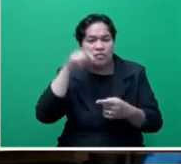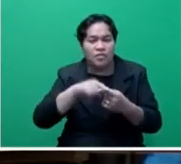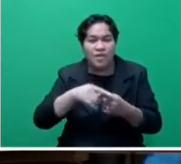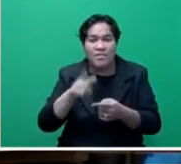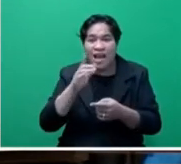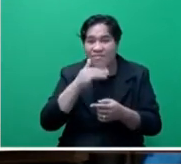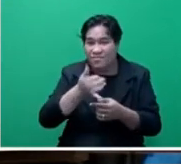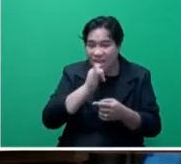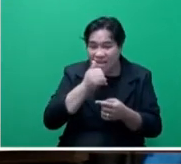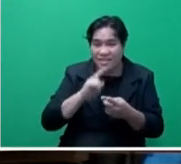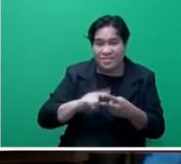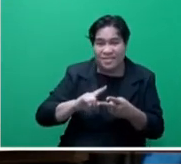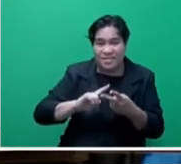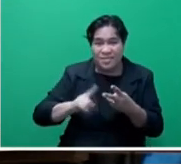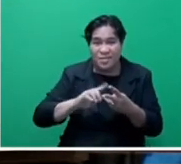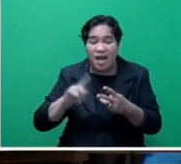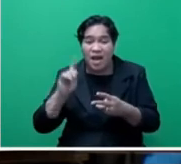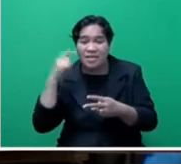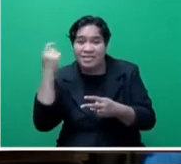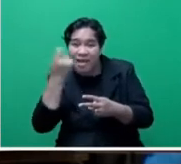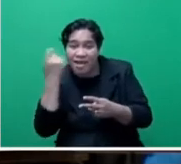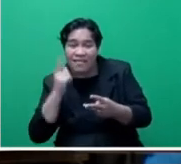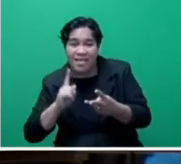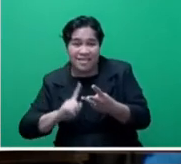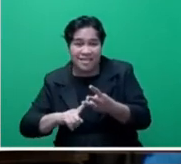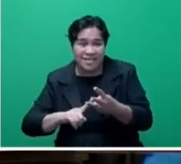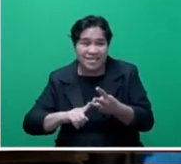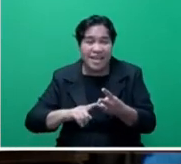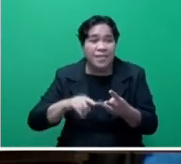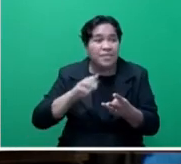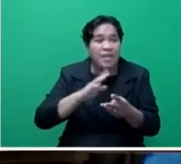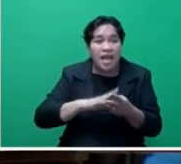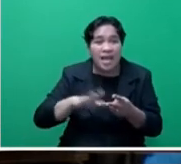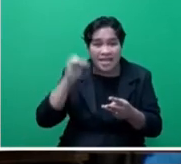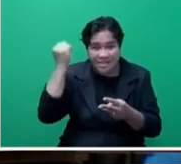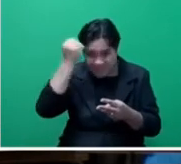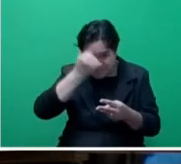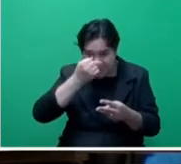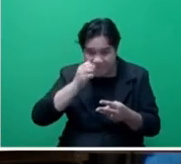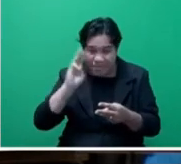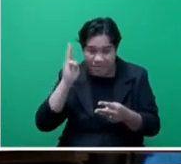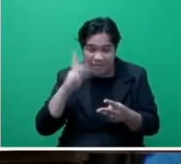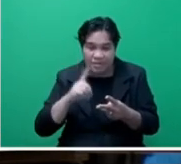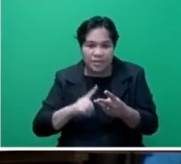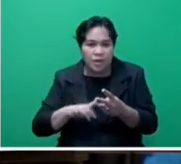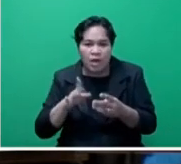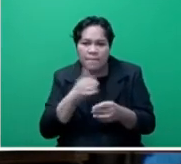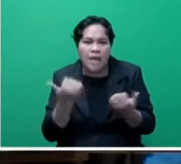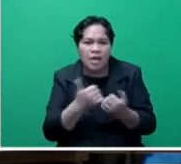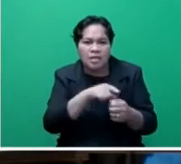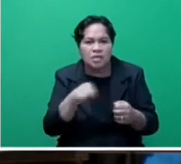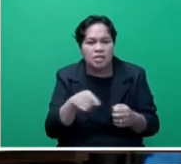Hari Kisun, Mr. Serevi Rokatuimbao, and Dr. Sitiveni Yanuyanutawa, who committed their lives to